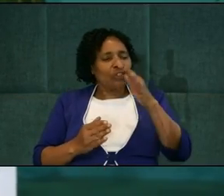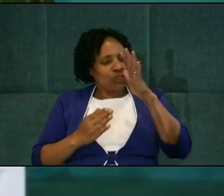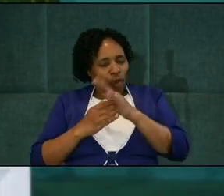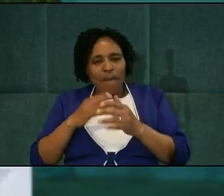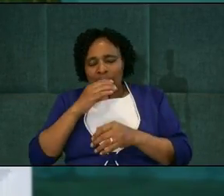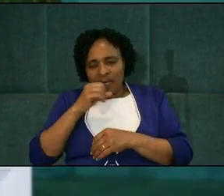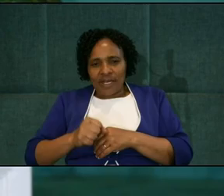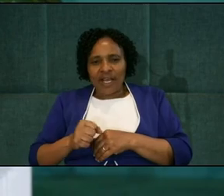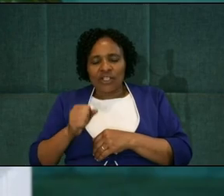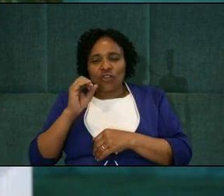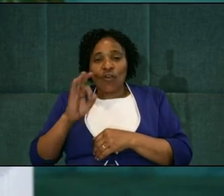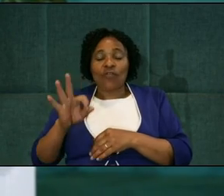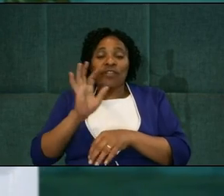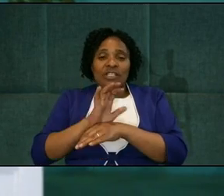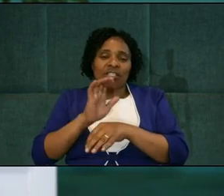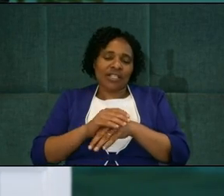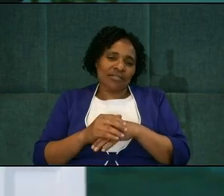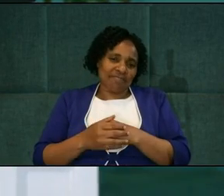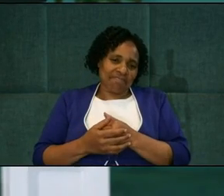church.